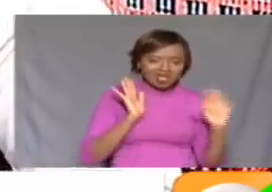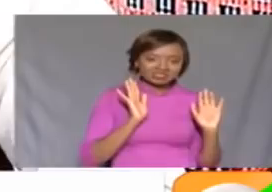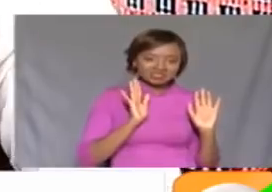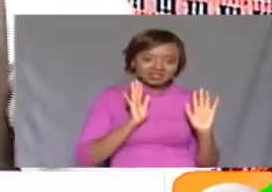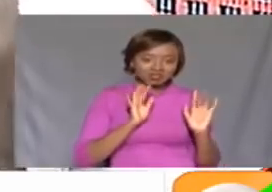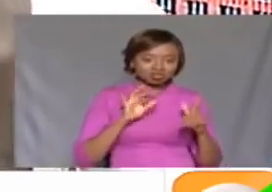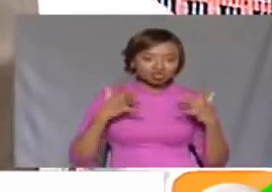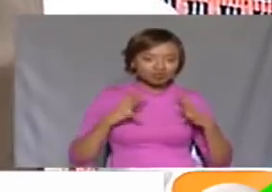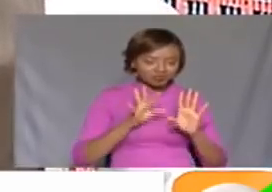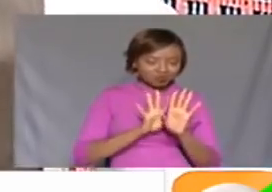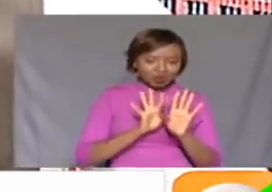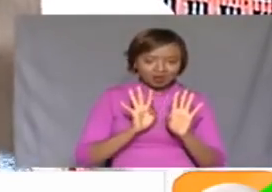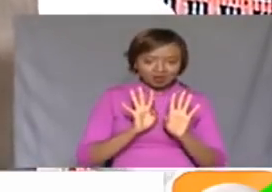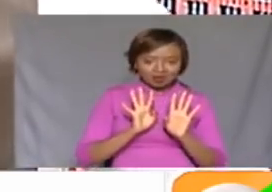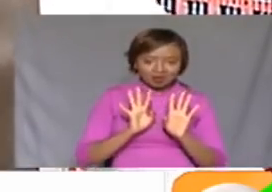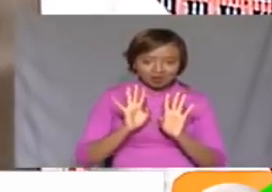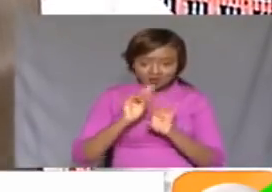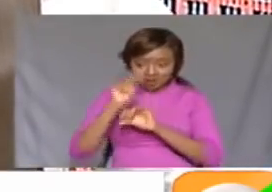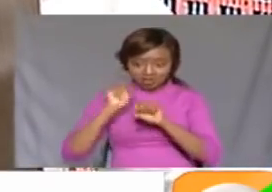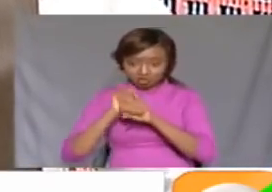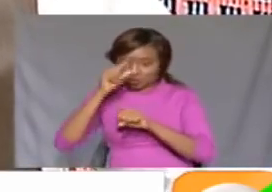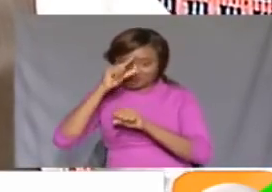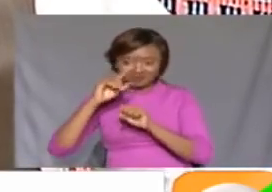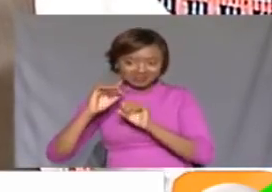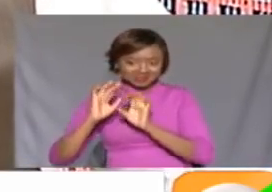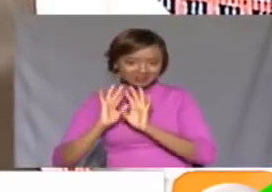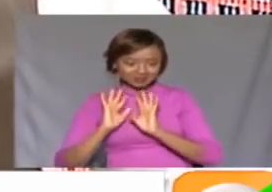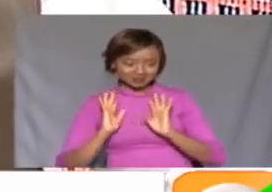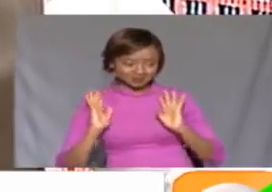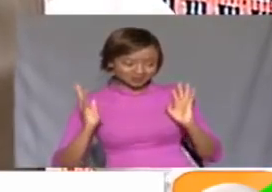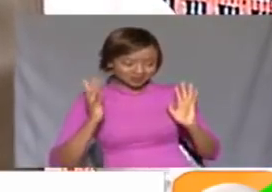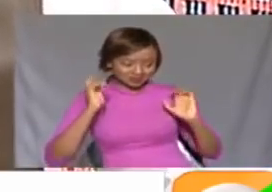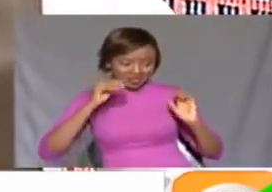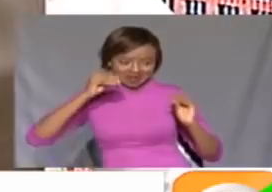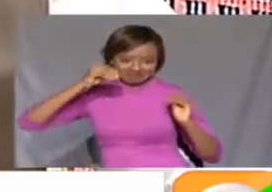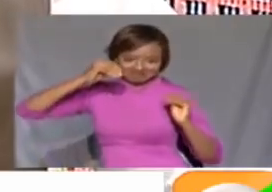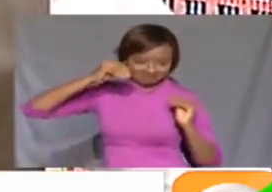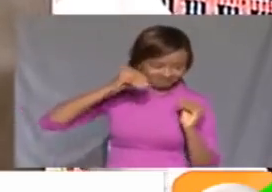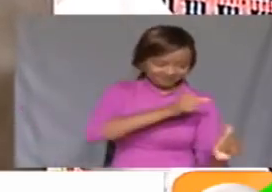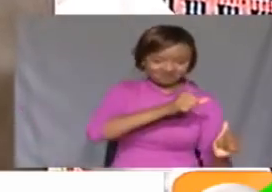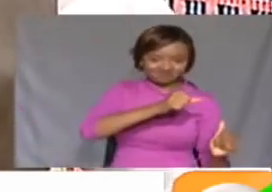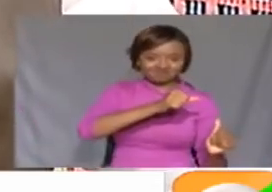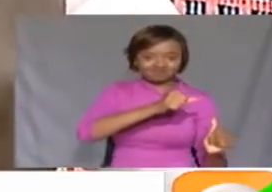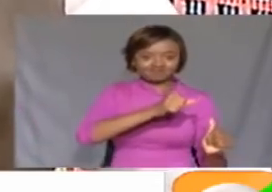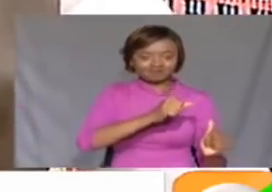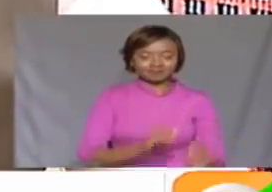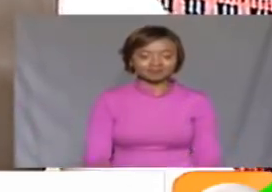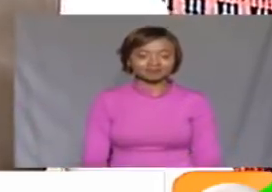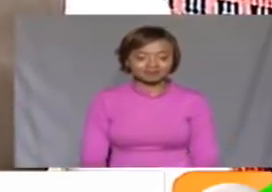behind NMS, and that's the national government, to strike Mike Sonko harder and more